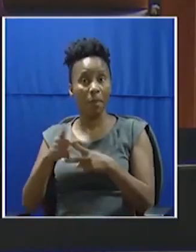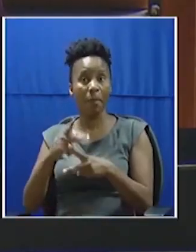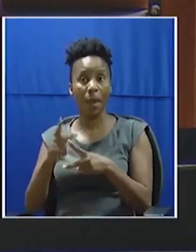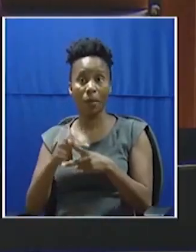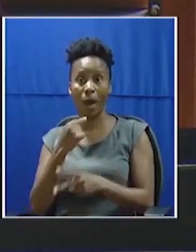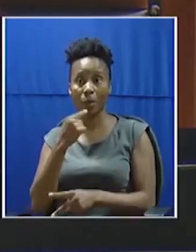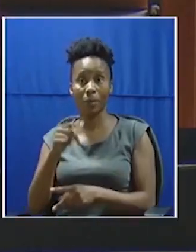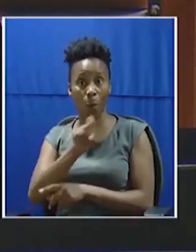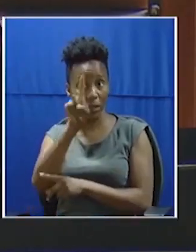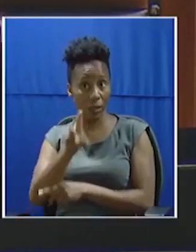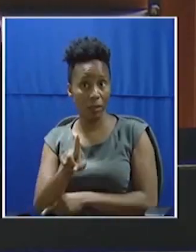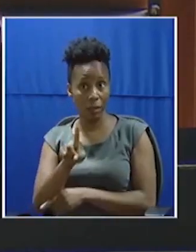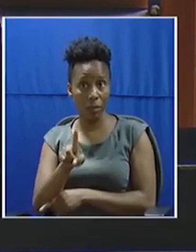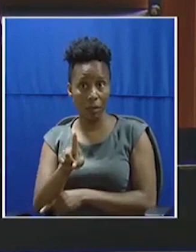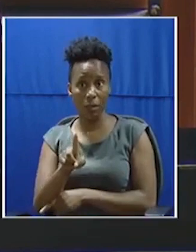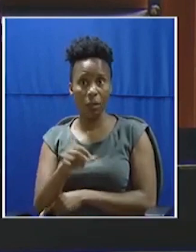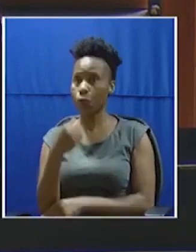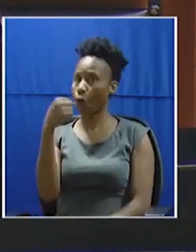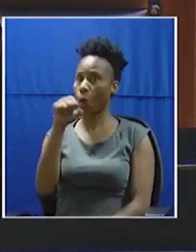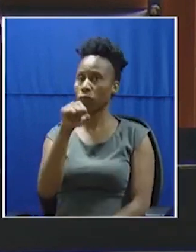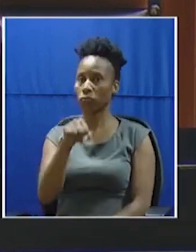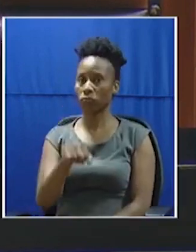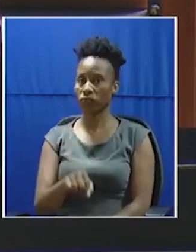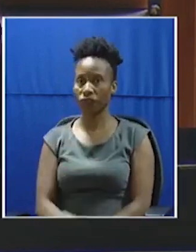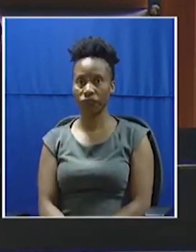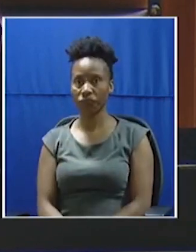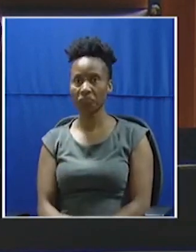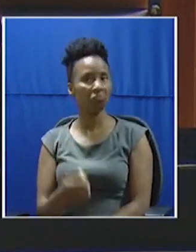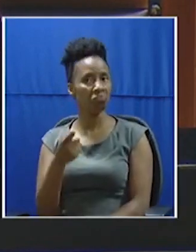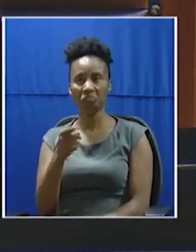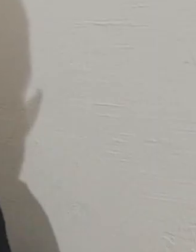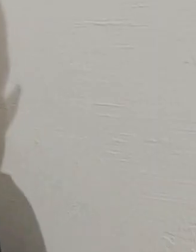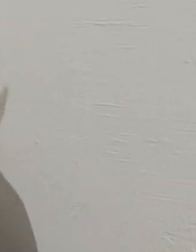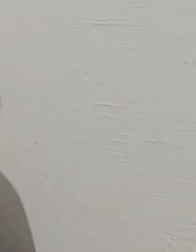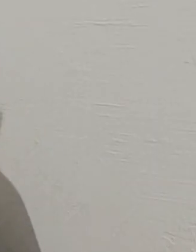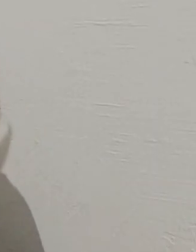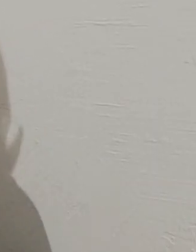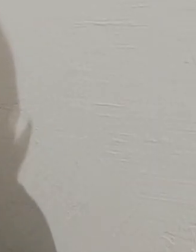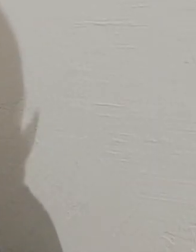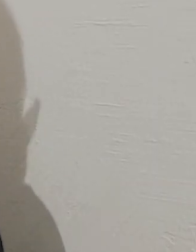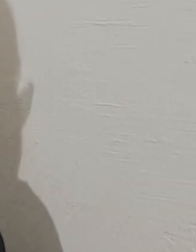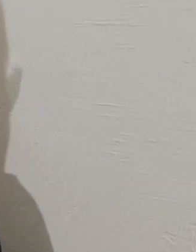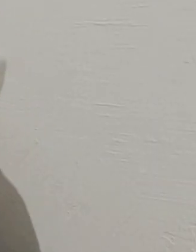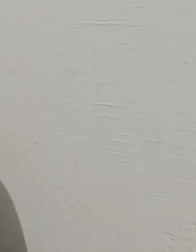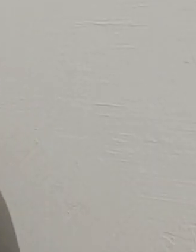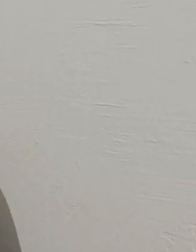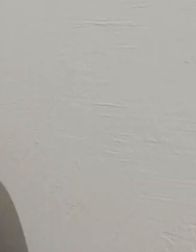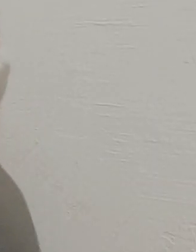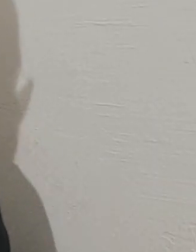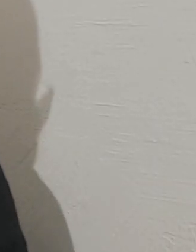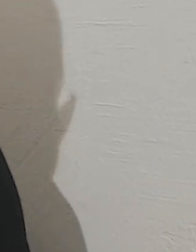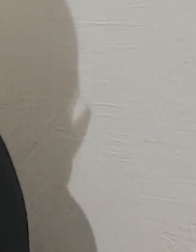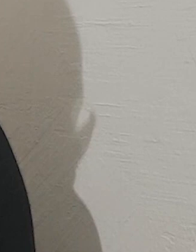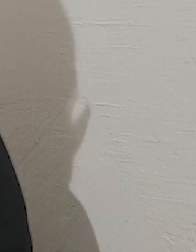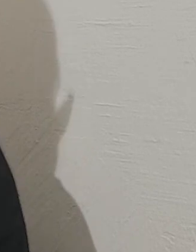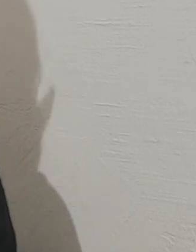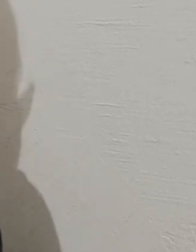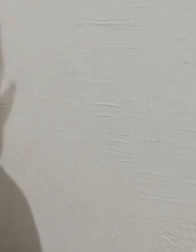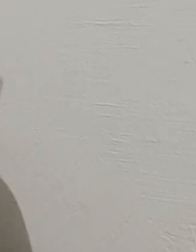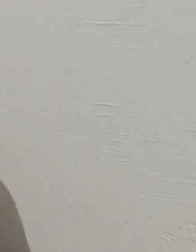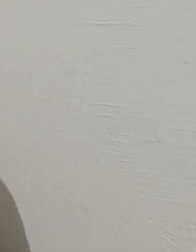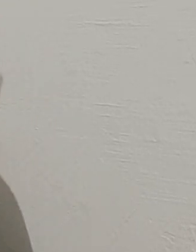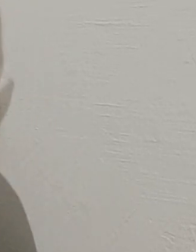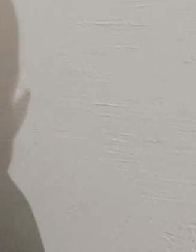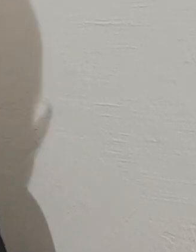Maimane, are you prepared to take a question? No, he's not prepared. Of course, the EFF, during their time when they spoke, they accused